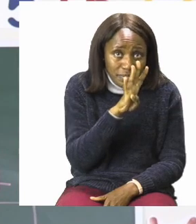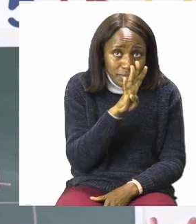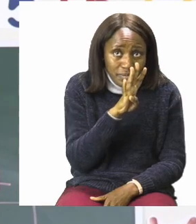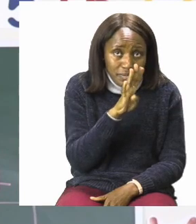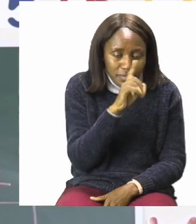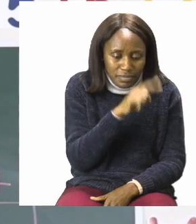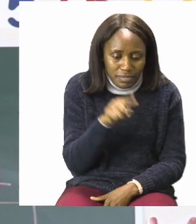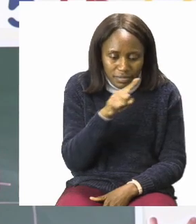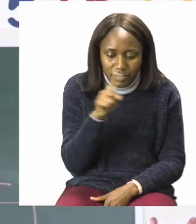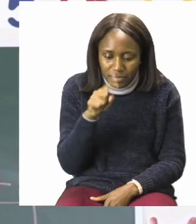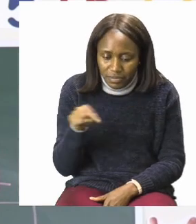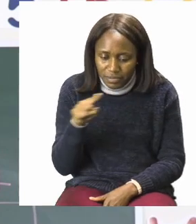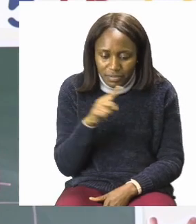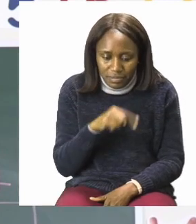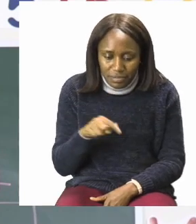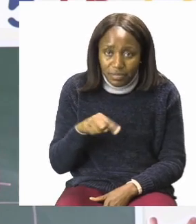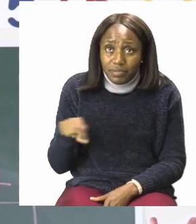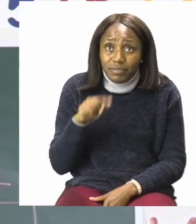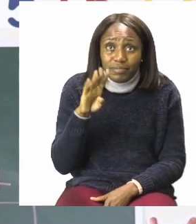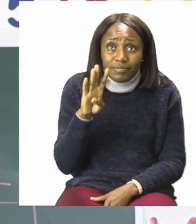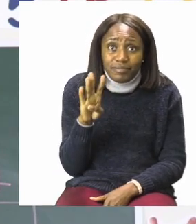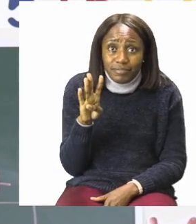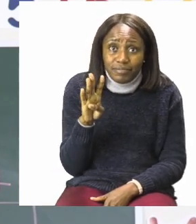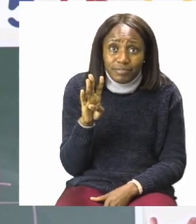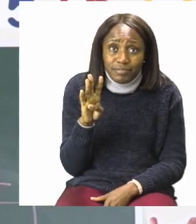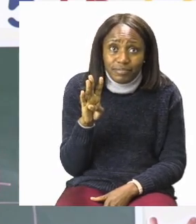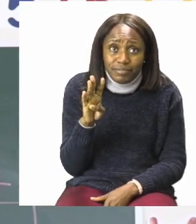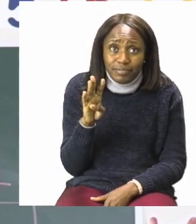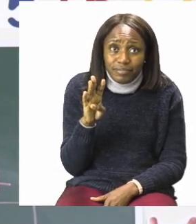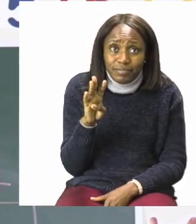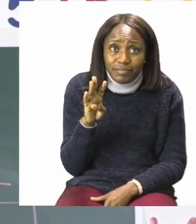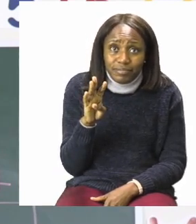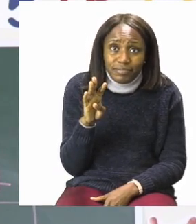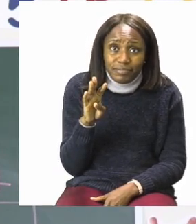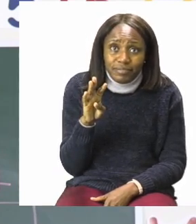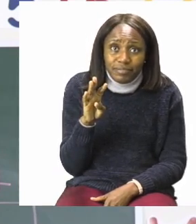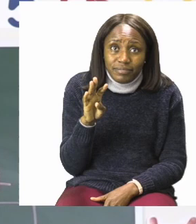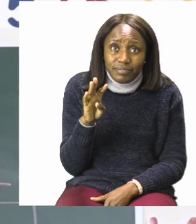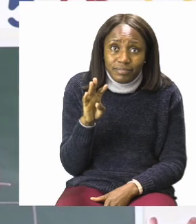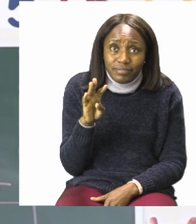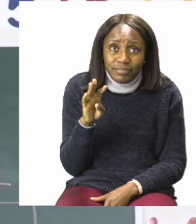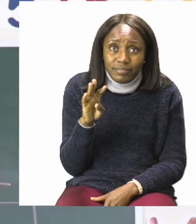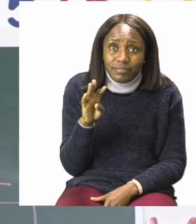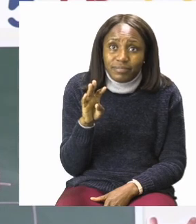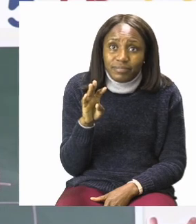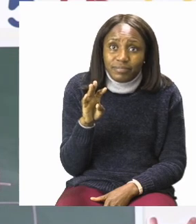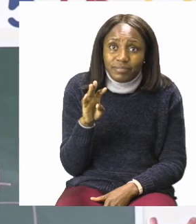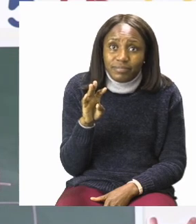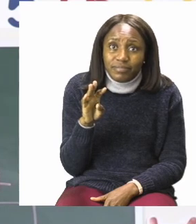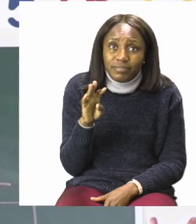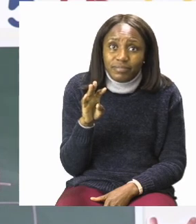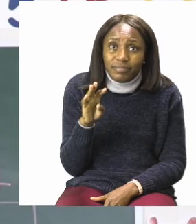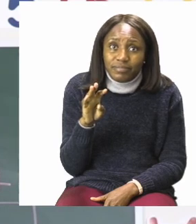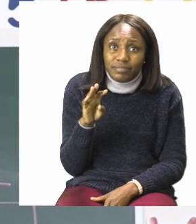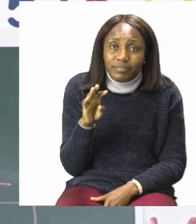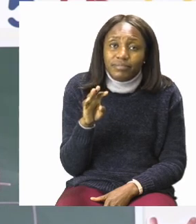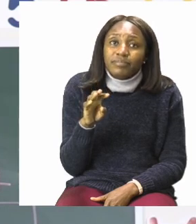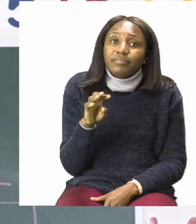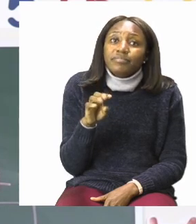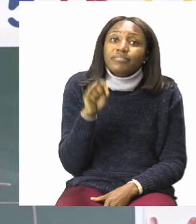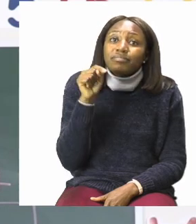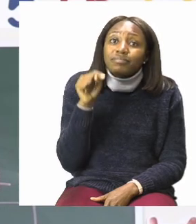sets, and then after making 4 sets, what you can do now is make sure that